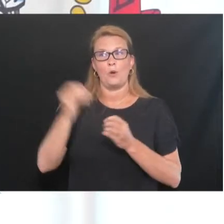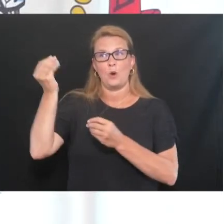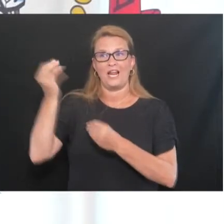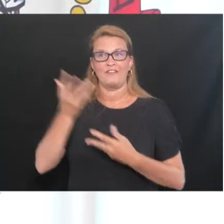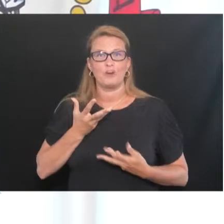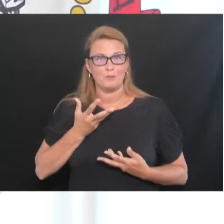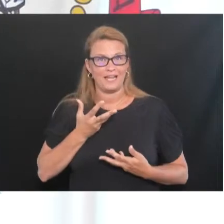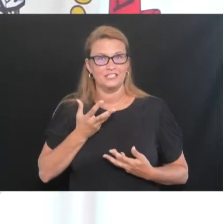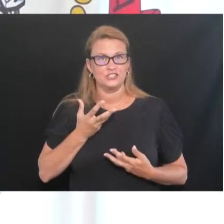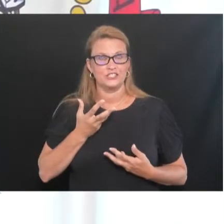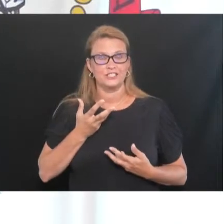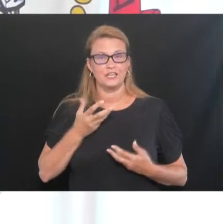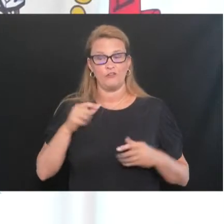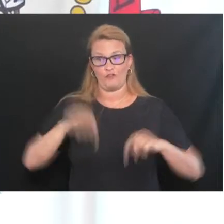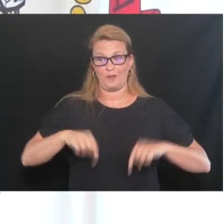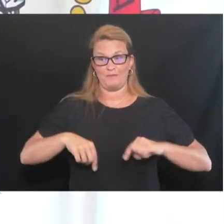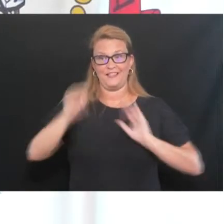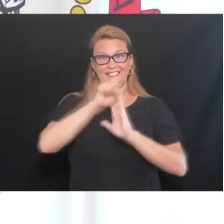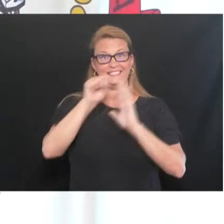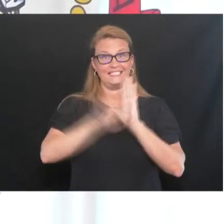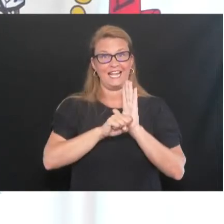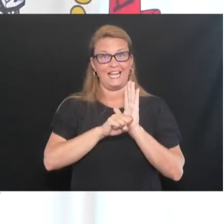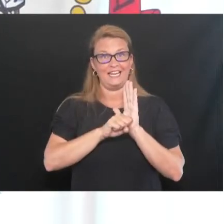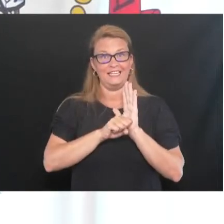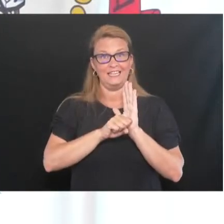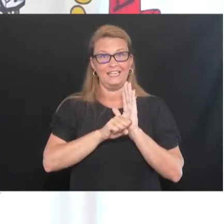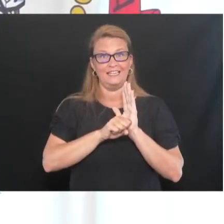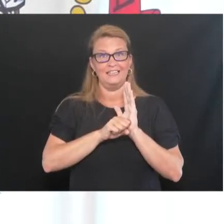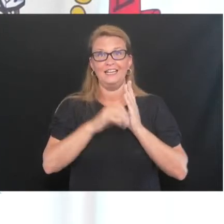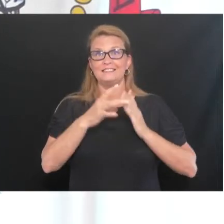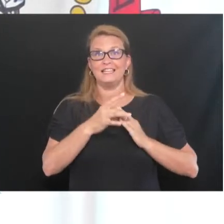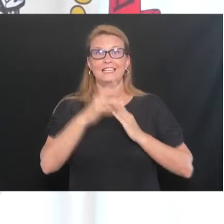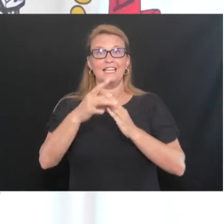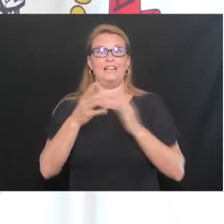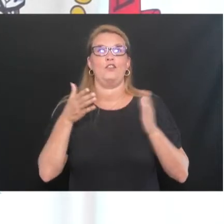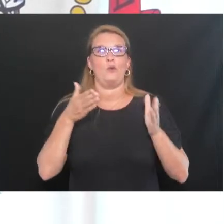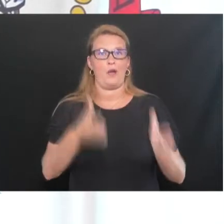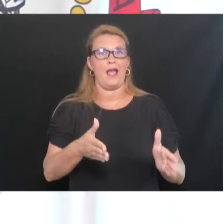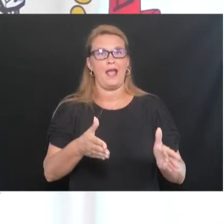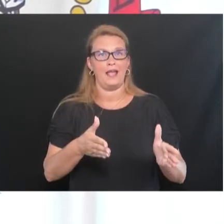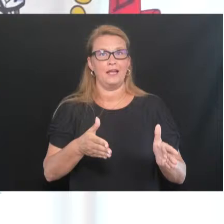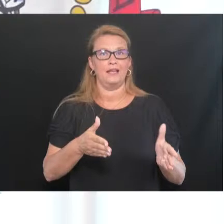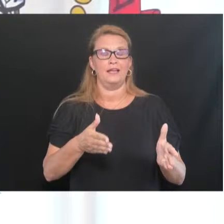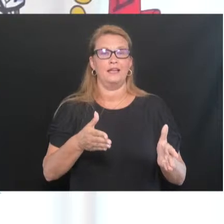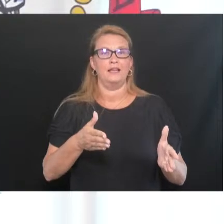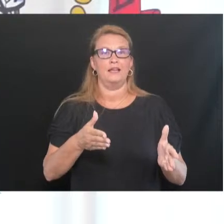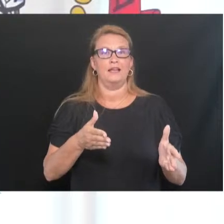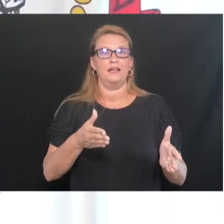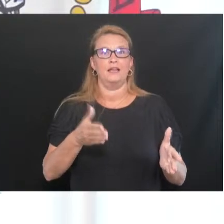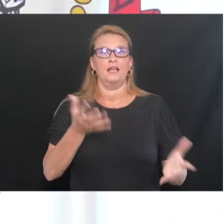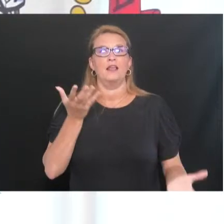great state, leading the way like we have over and over, that you may very well